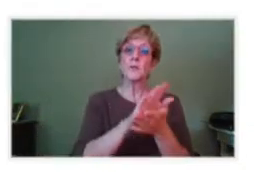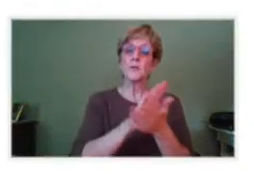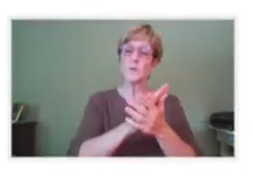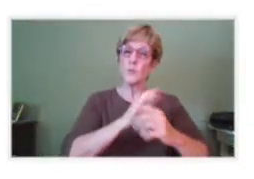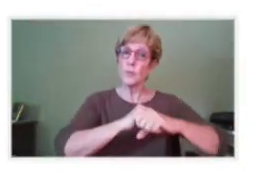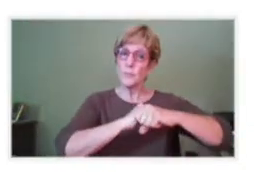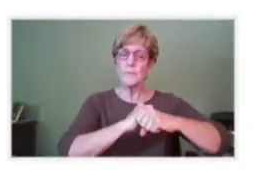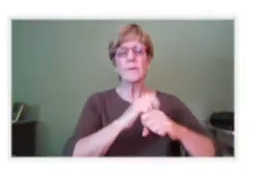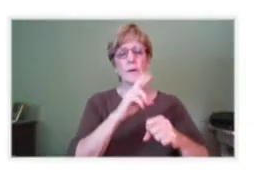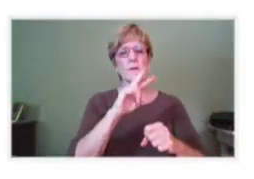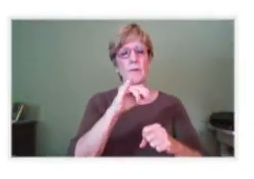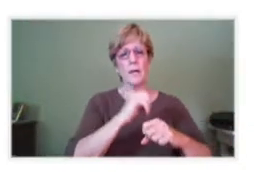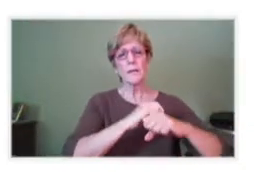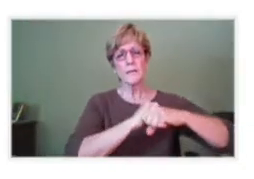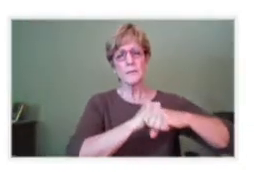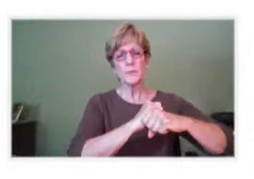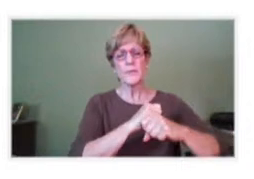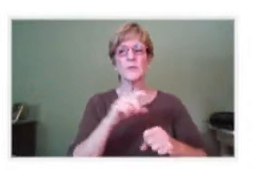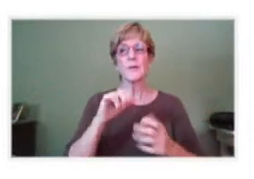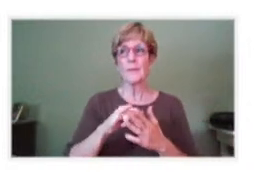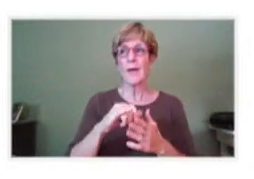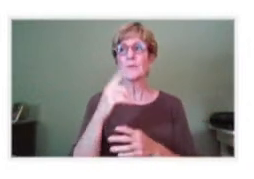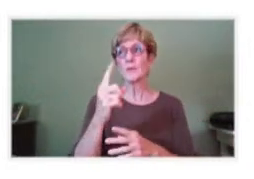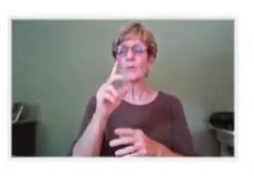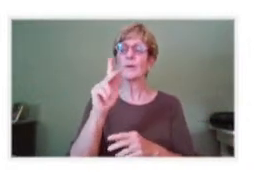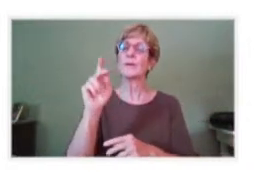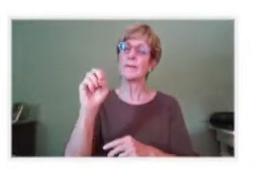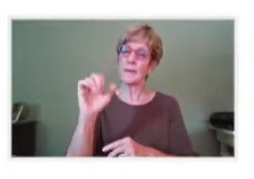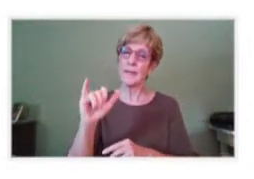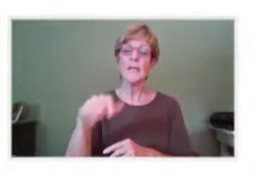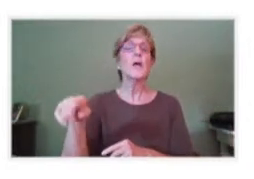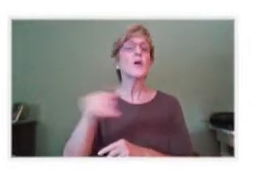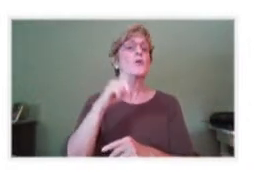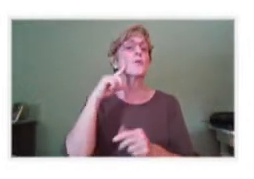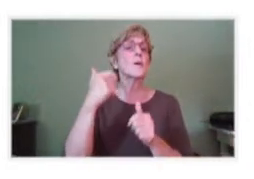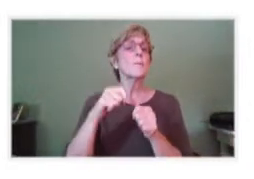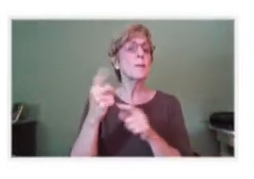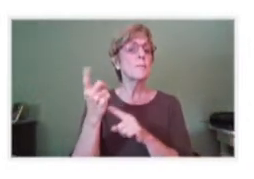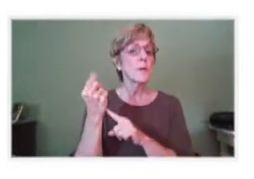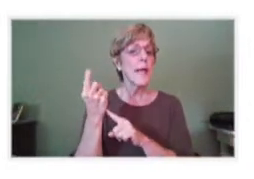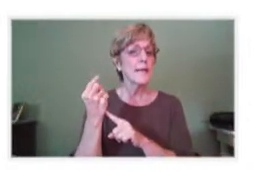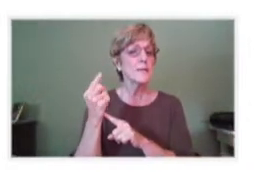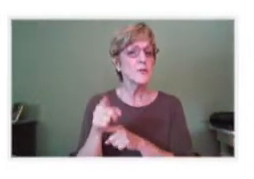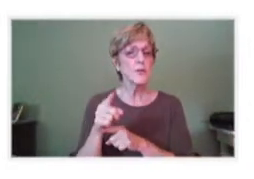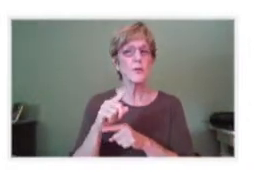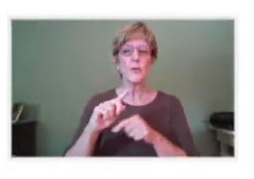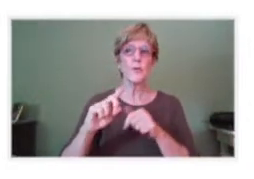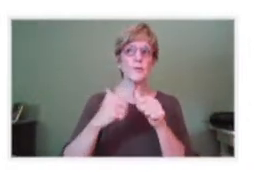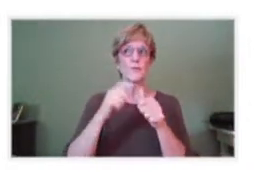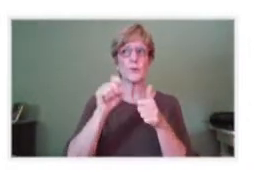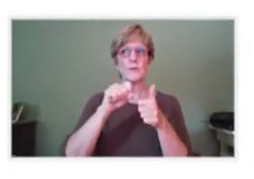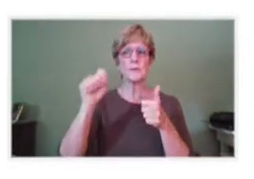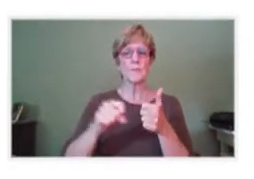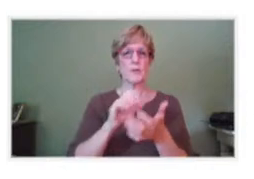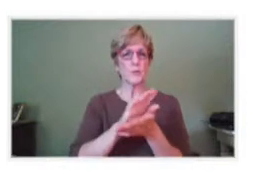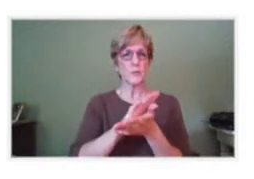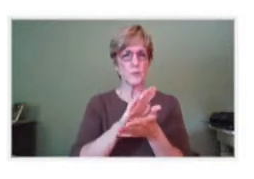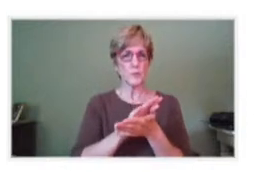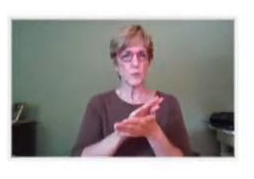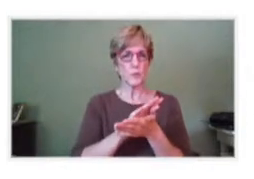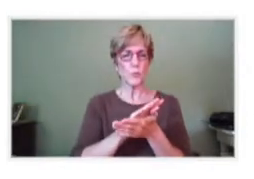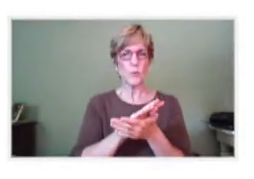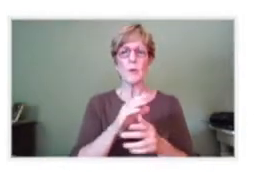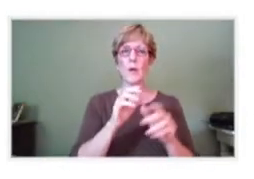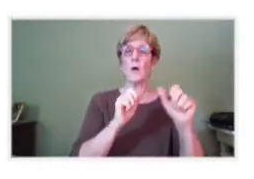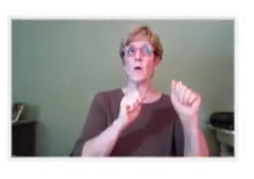violence prevention was one of the key factors. If you remember last year, the first semester of school from August